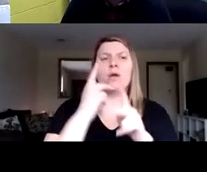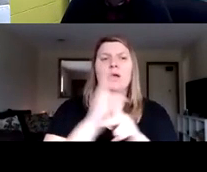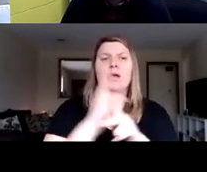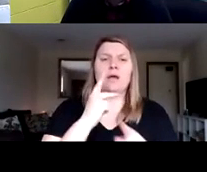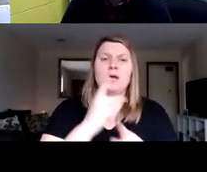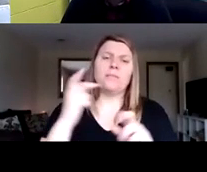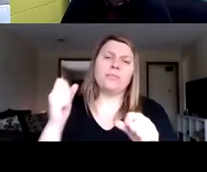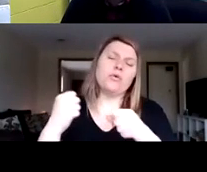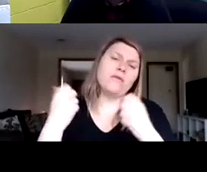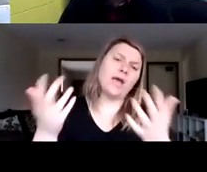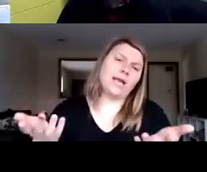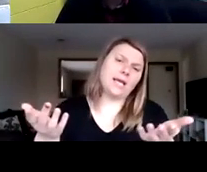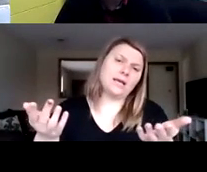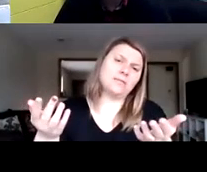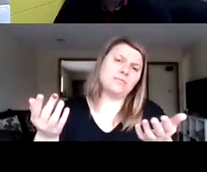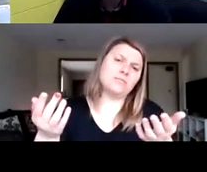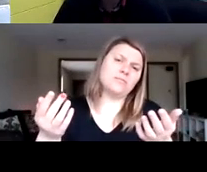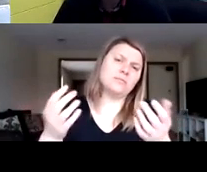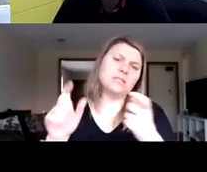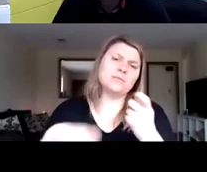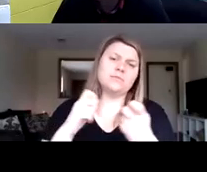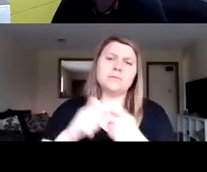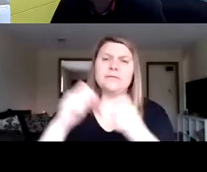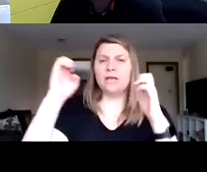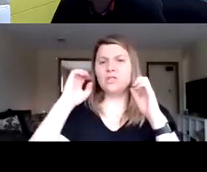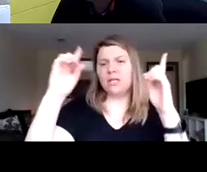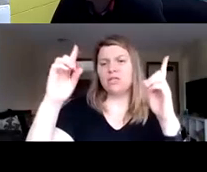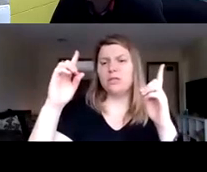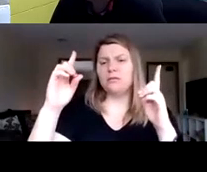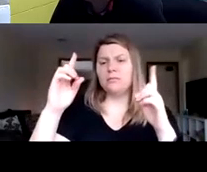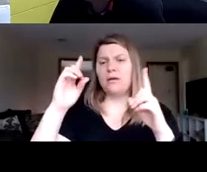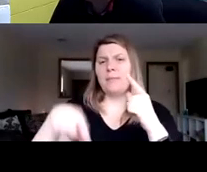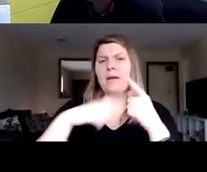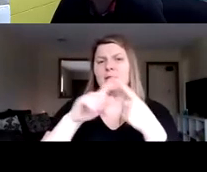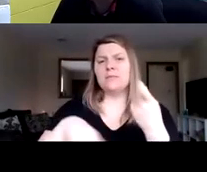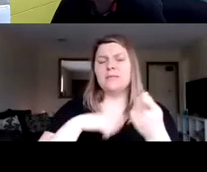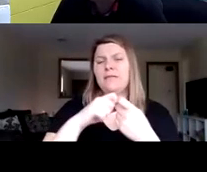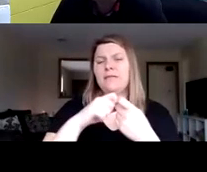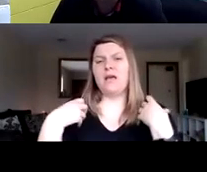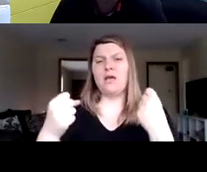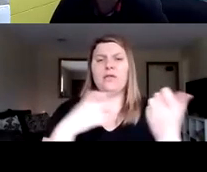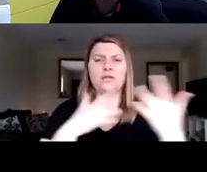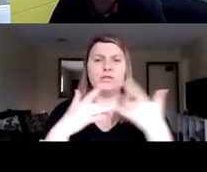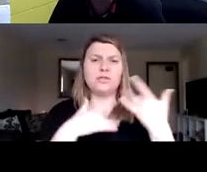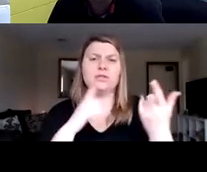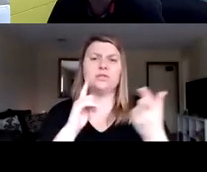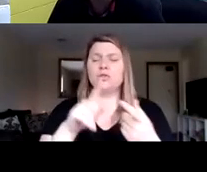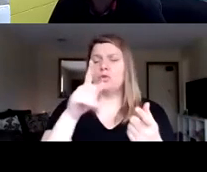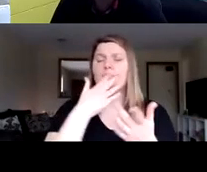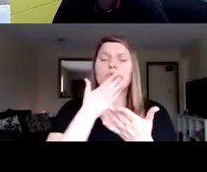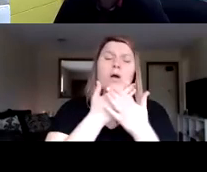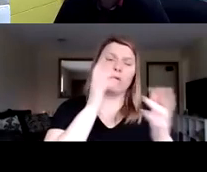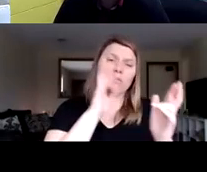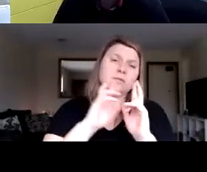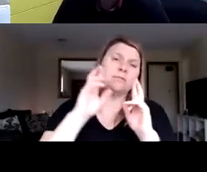providing targeted education on particular health concerns to well-respected members in the community